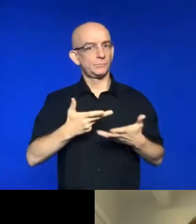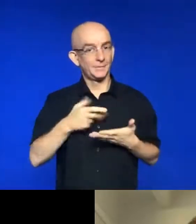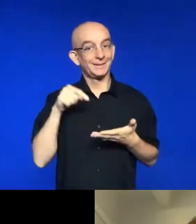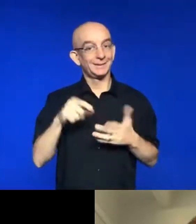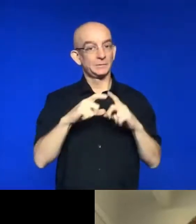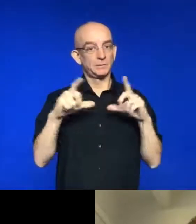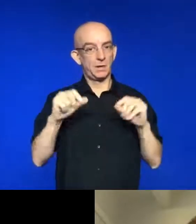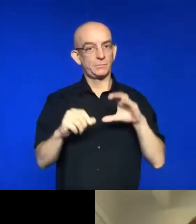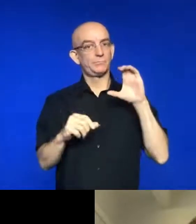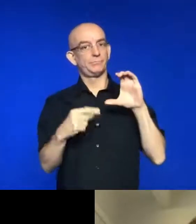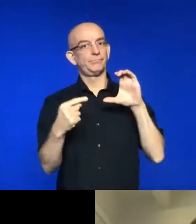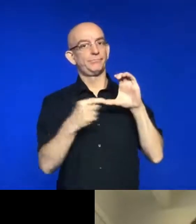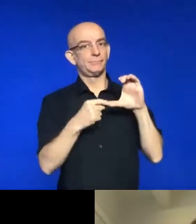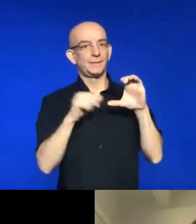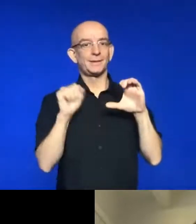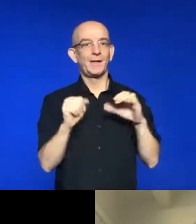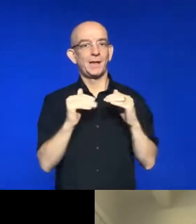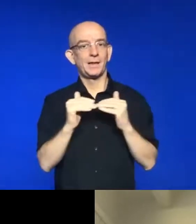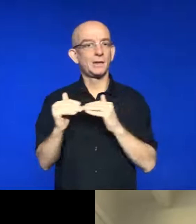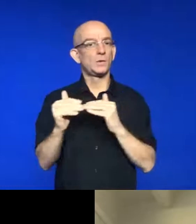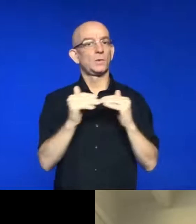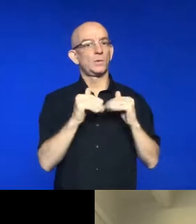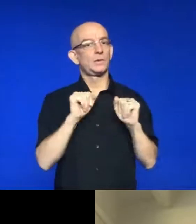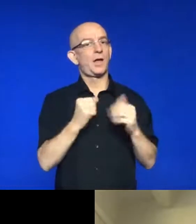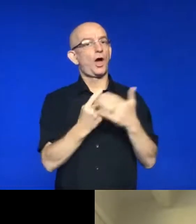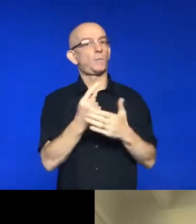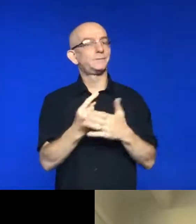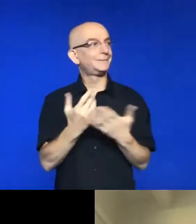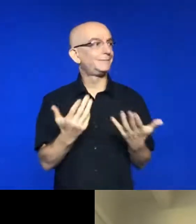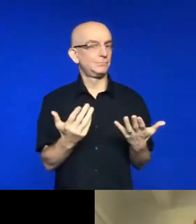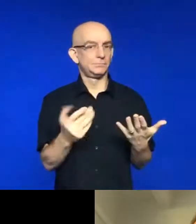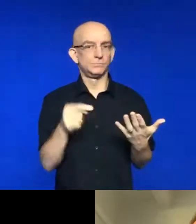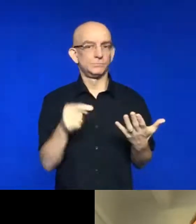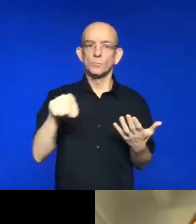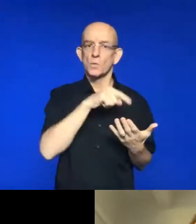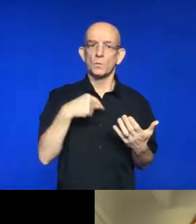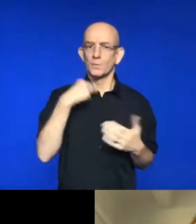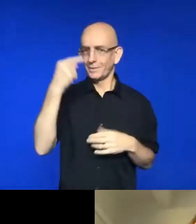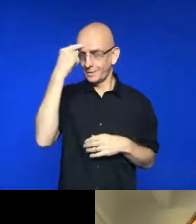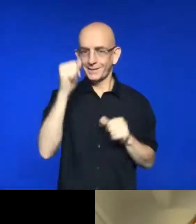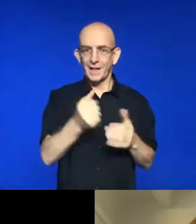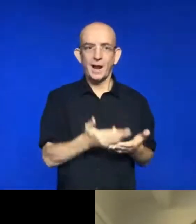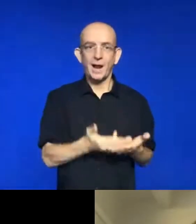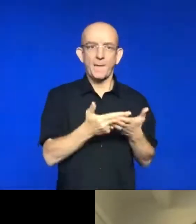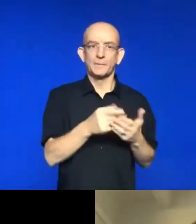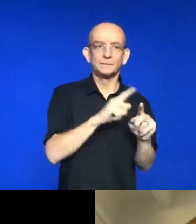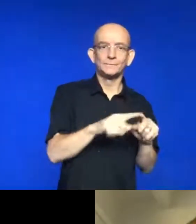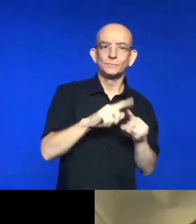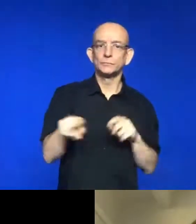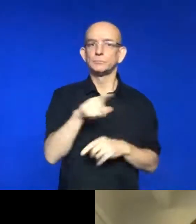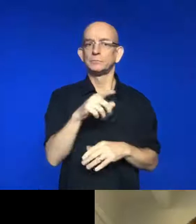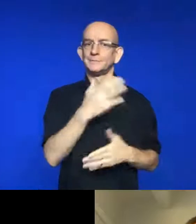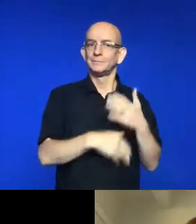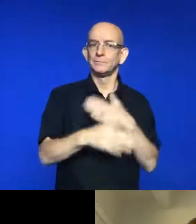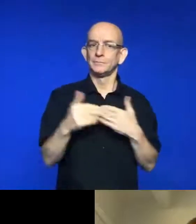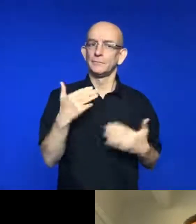have a good perspective on why you want to develop those registries. But absolutely, they are critical, and they need to